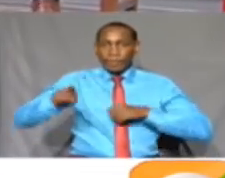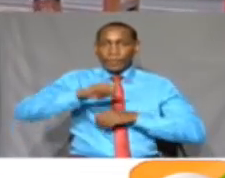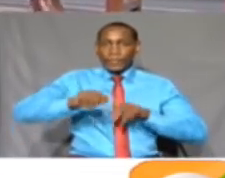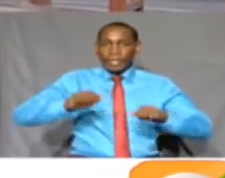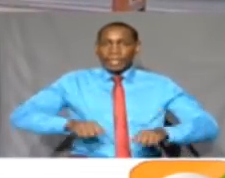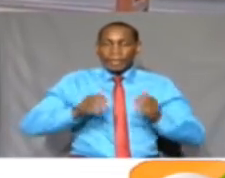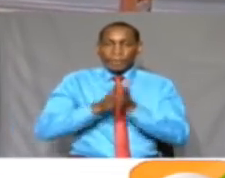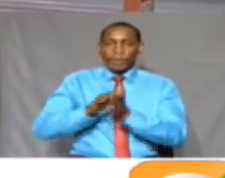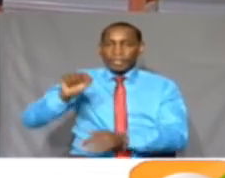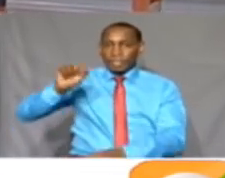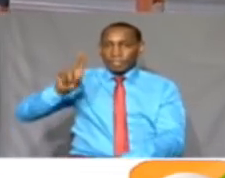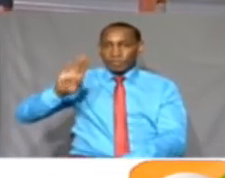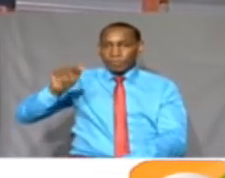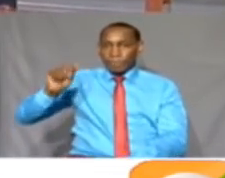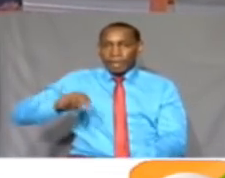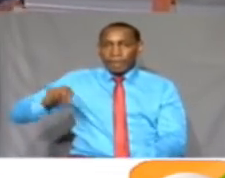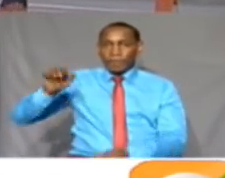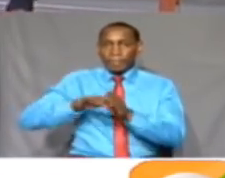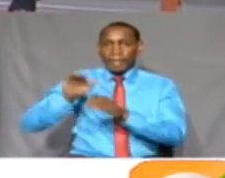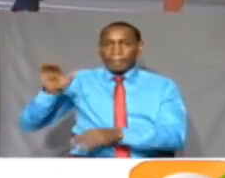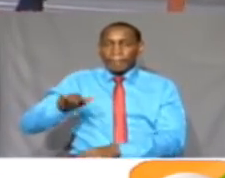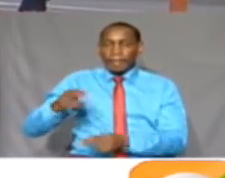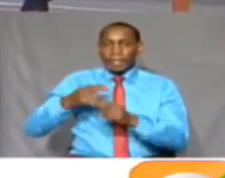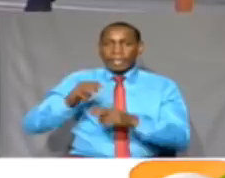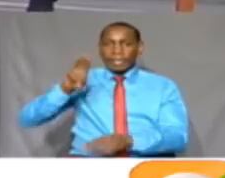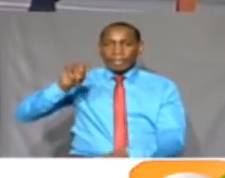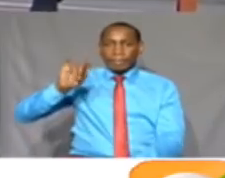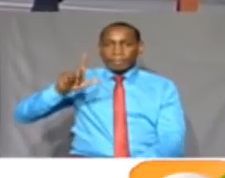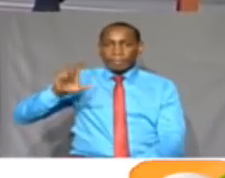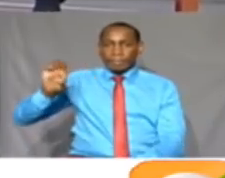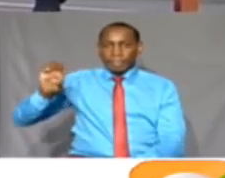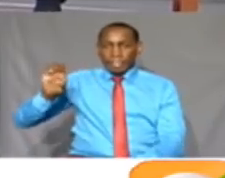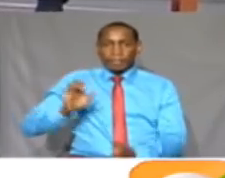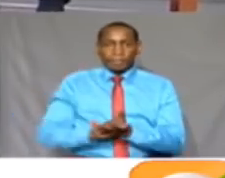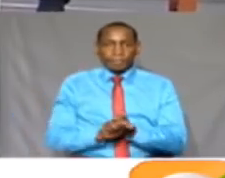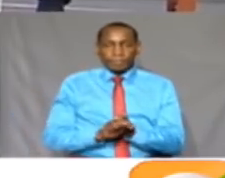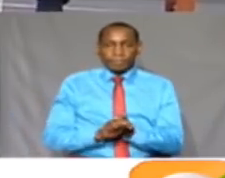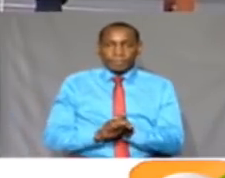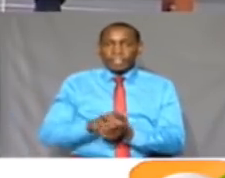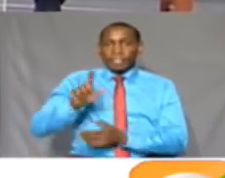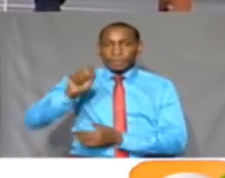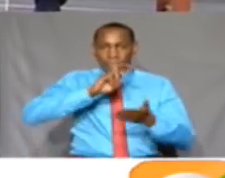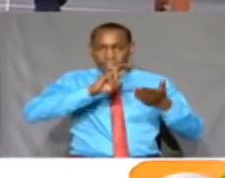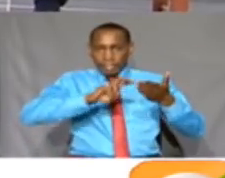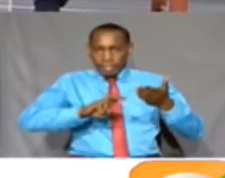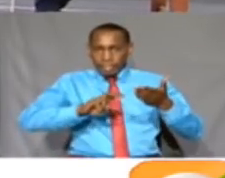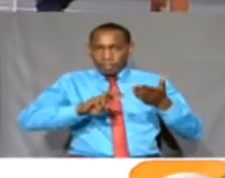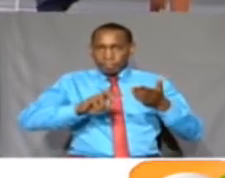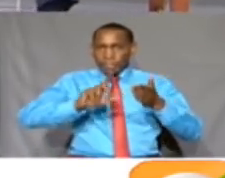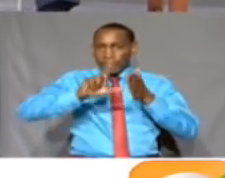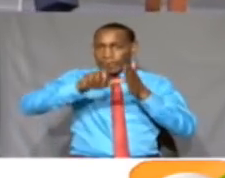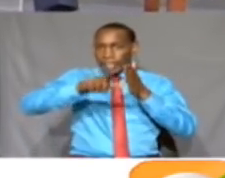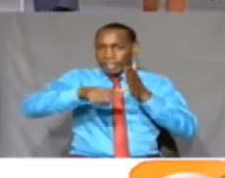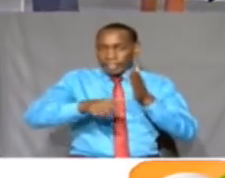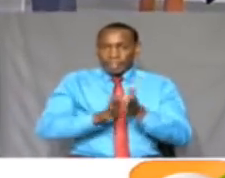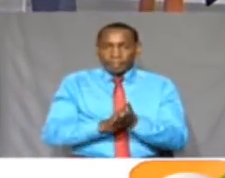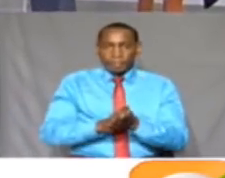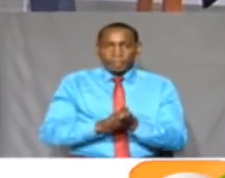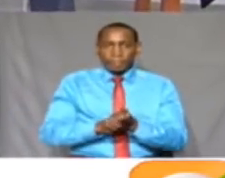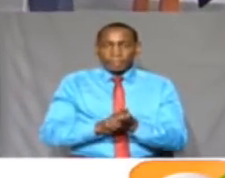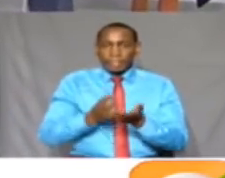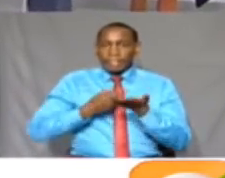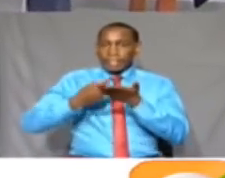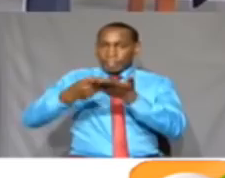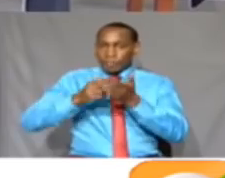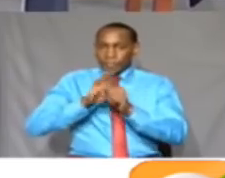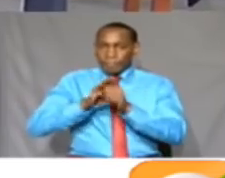live with Super North Member of Parliament, Millie Odhiambo Mabona. We'll get to your tweets in a little short while. My goodness, so much ground to cover.